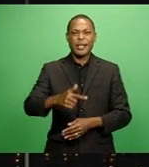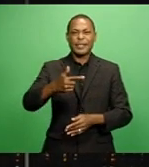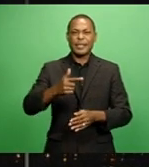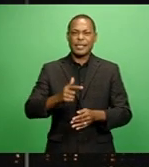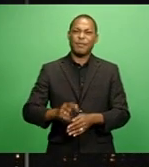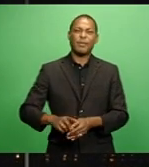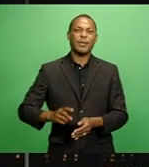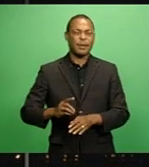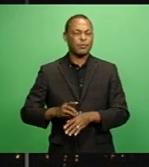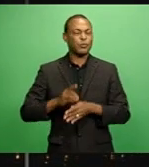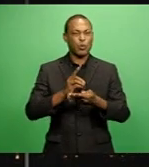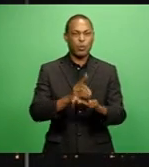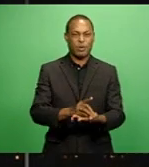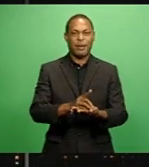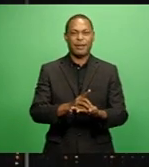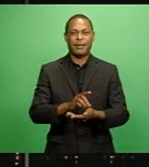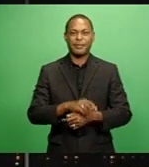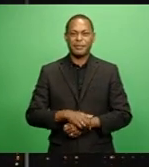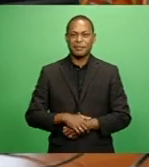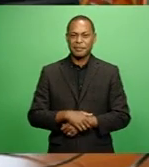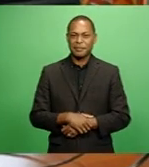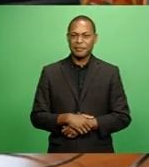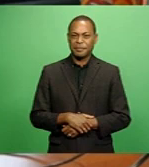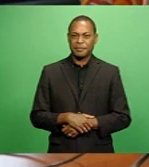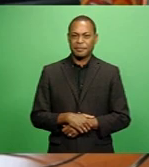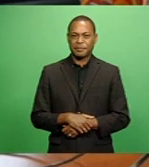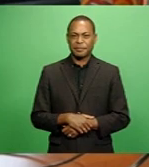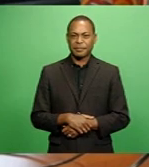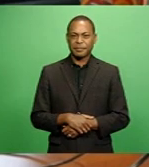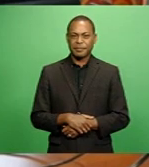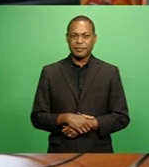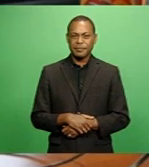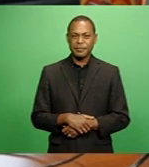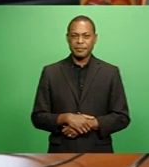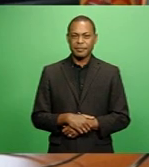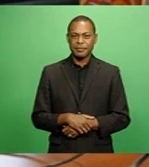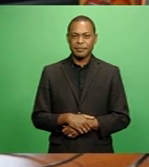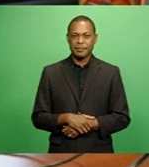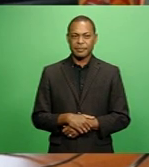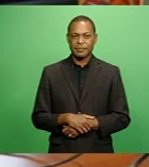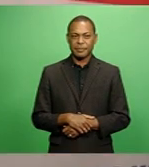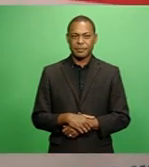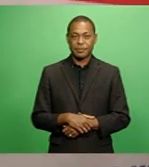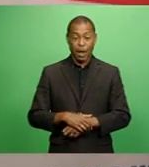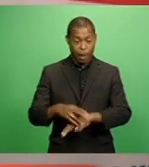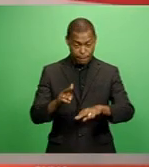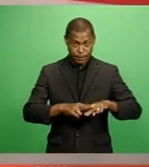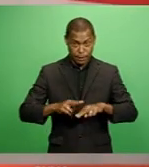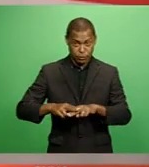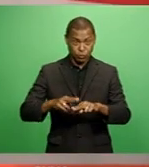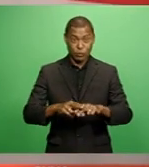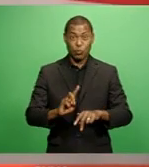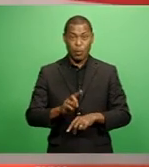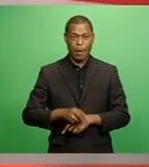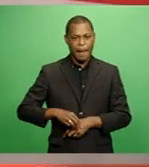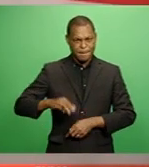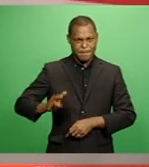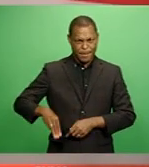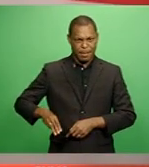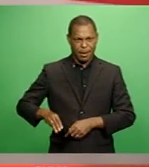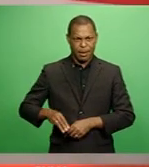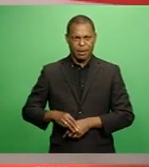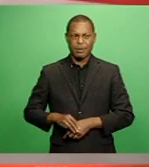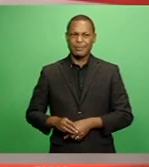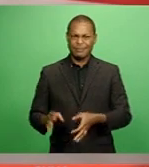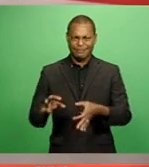to the Technical Assistance Center. Fiji, being a member country of the Pacific Financial